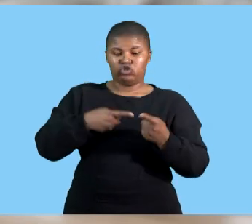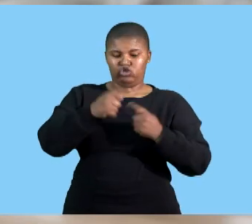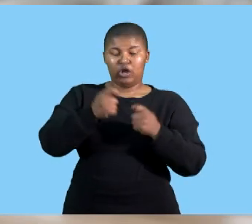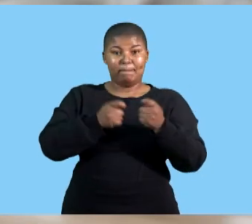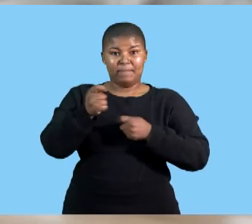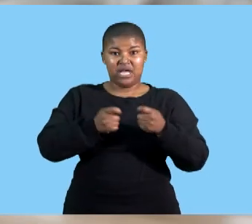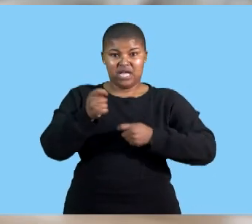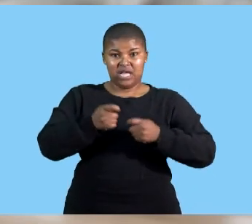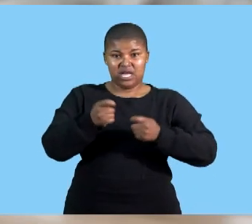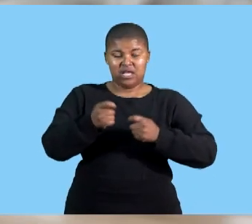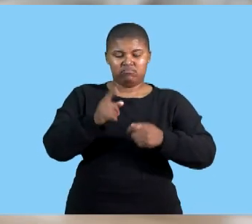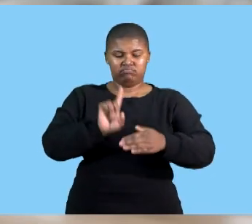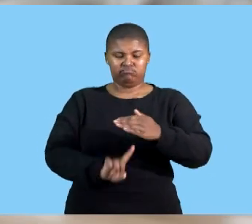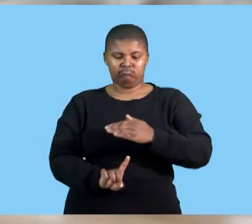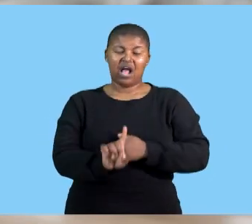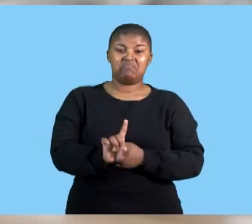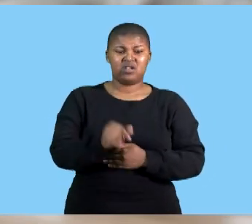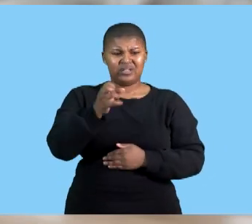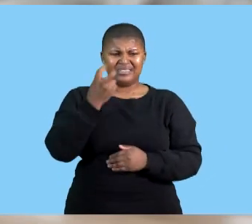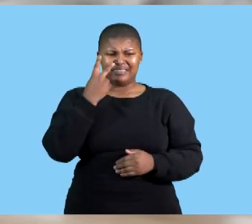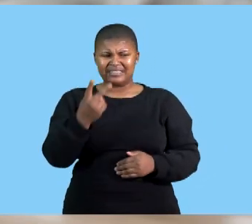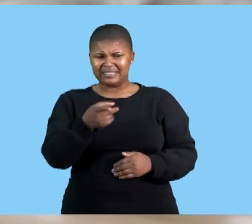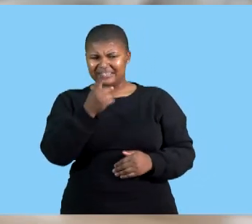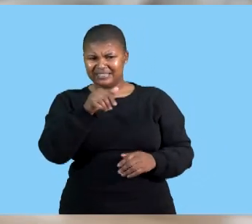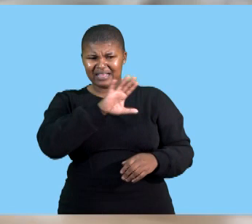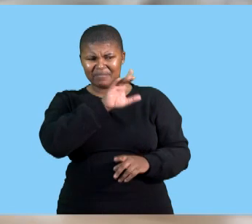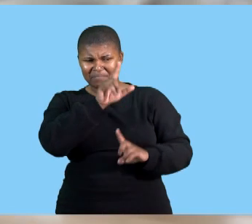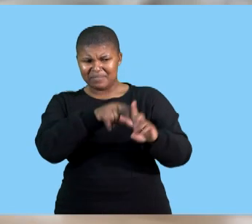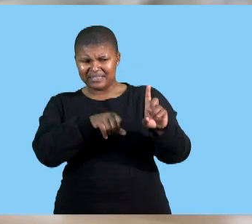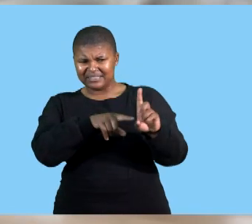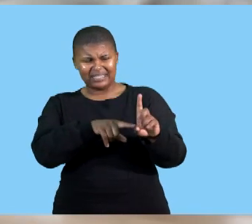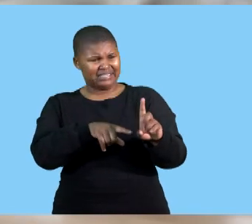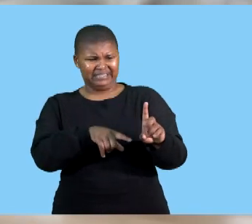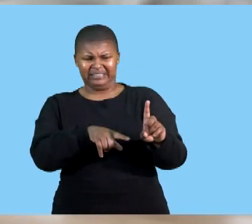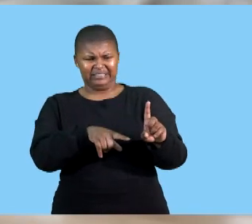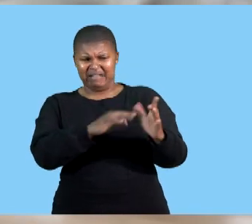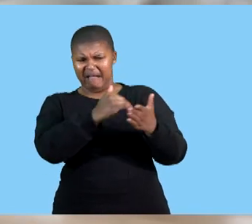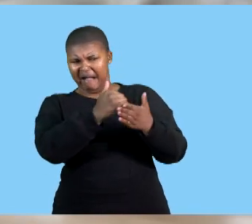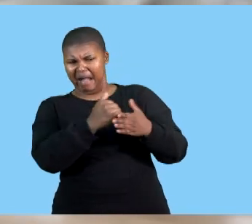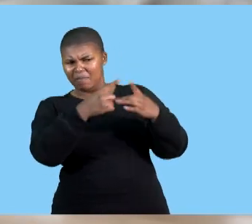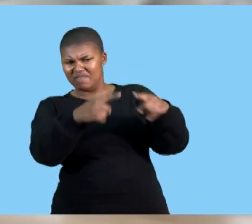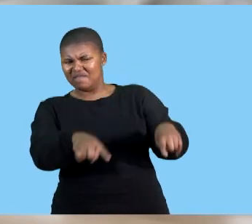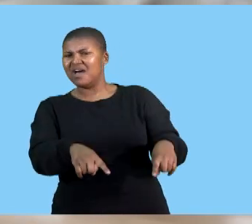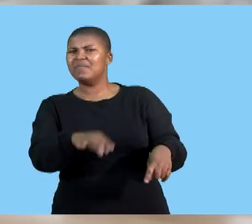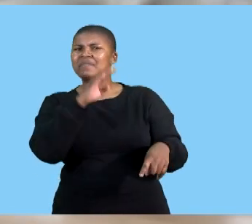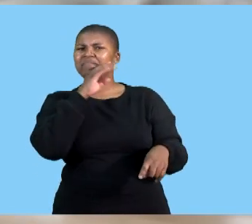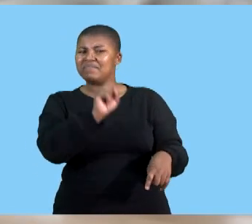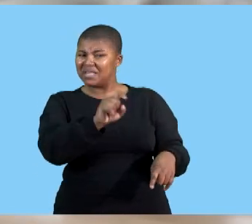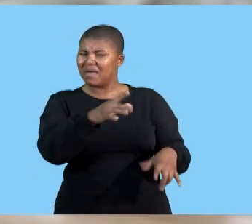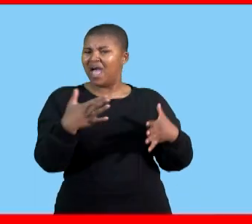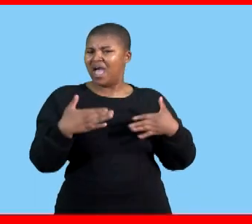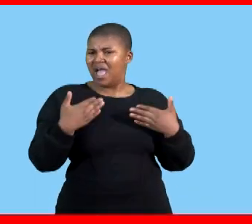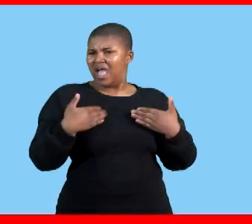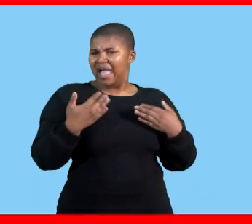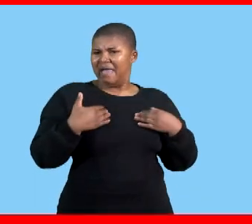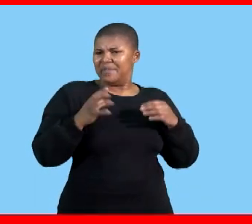So you will see from their reaction that they are not really interested in helping you. So now this is going to cause you to be